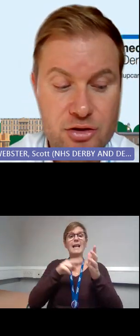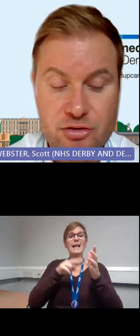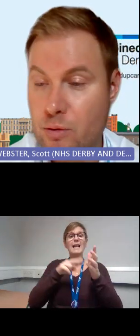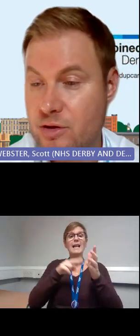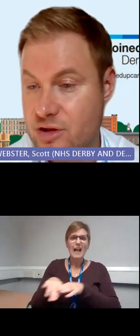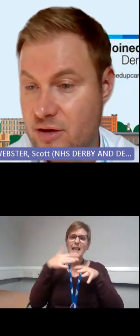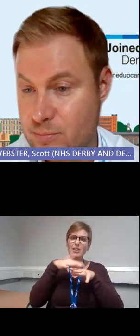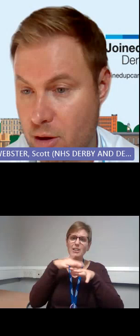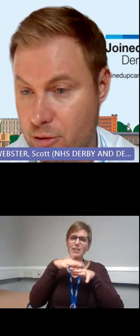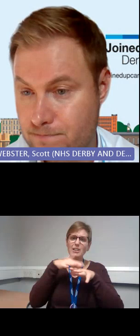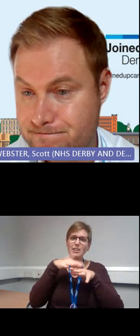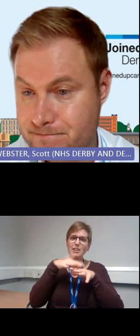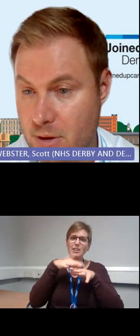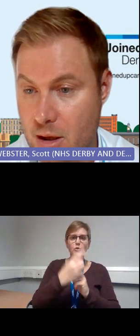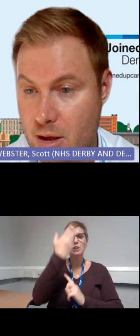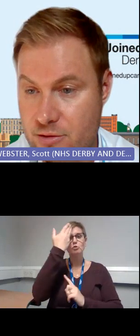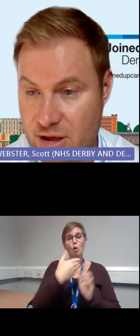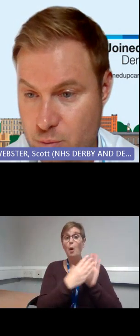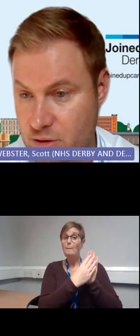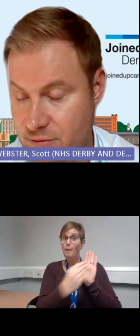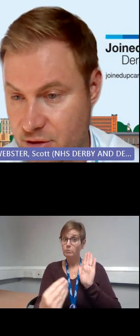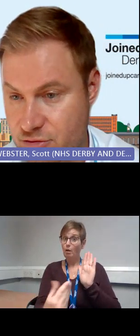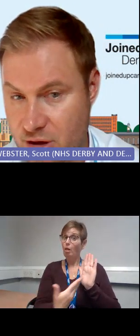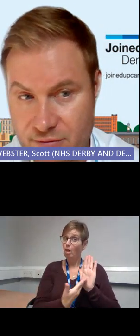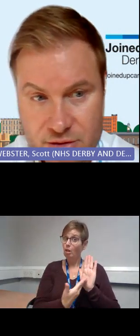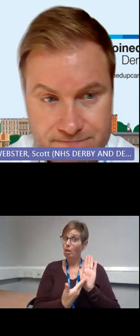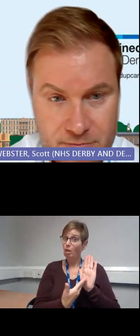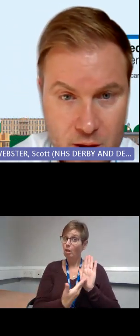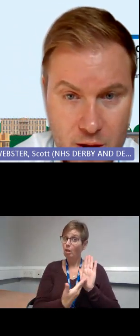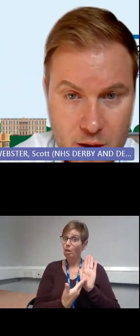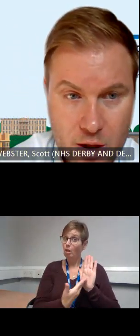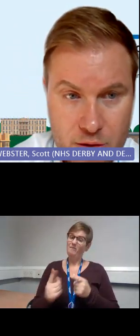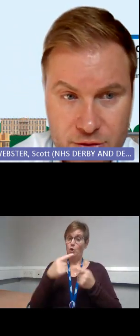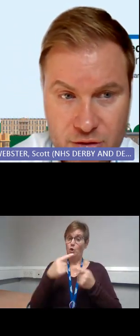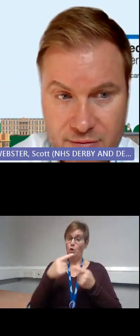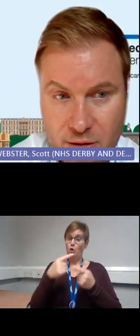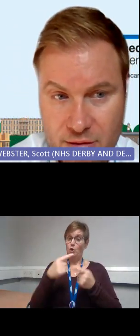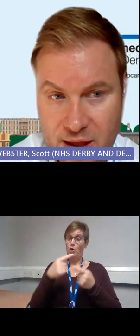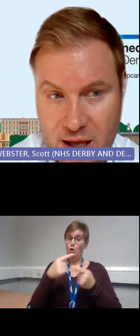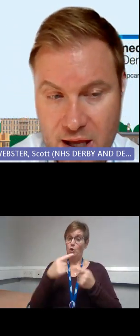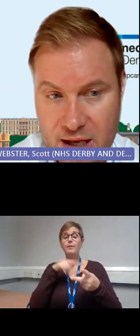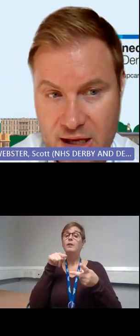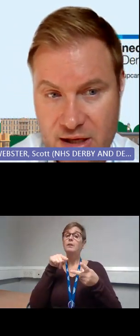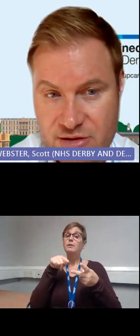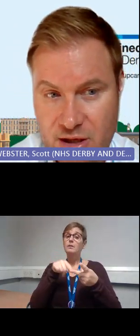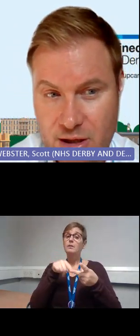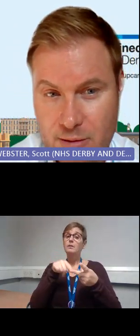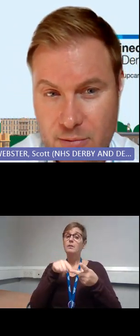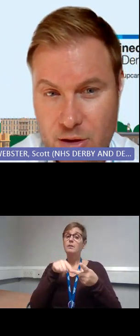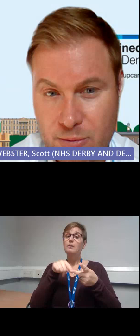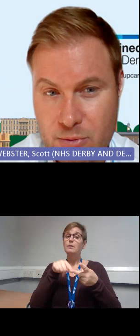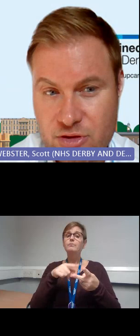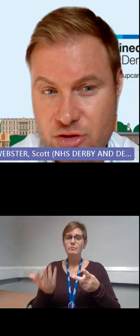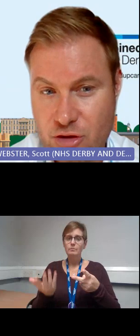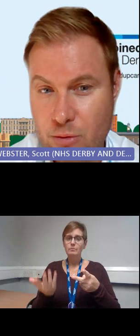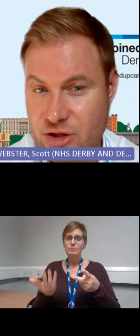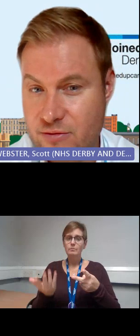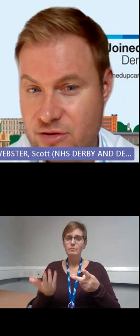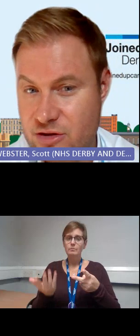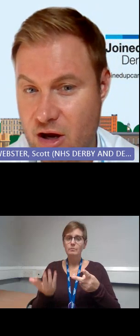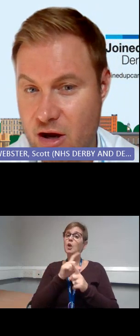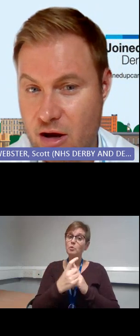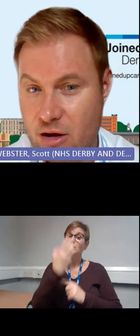Community Stroke Service Model. So that's one of the first drivers. Another driver on there is community